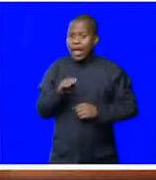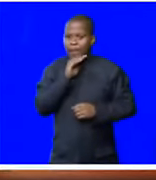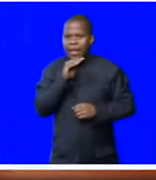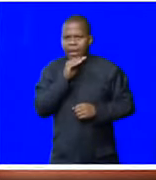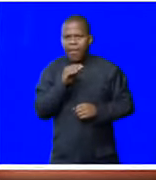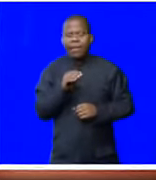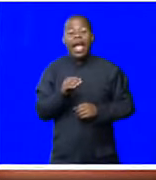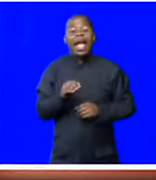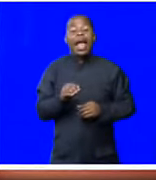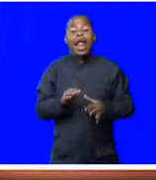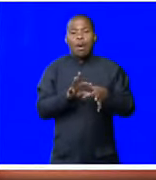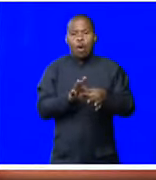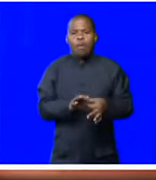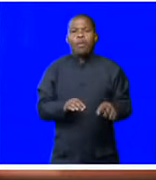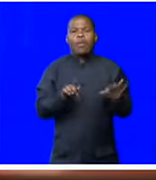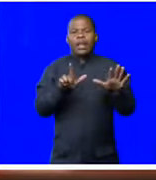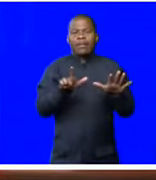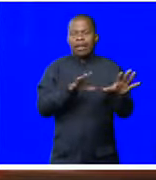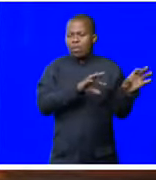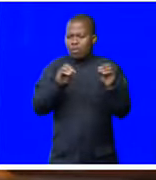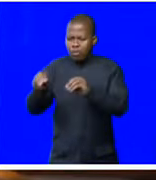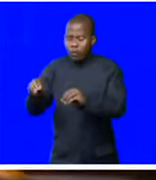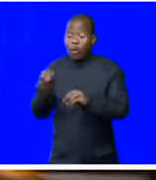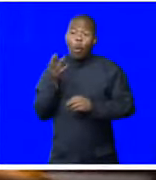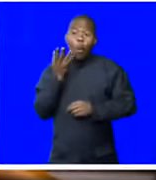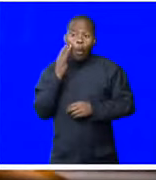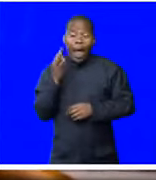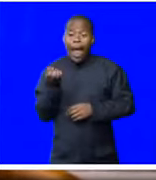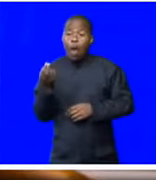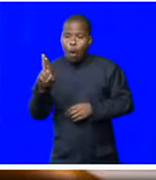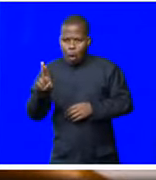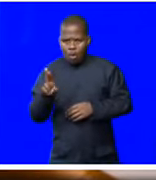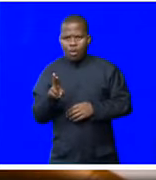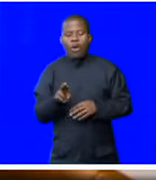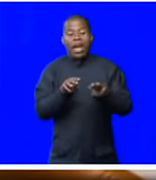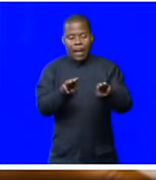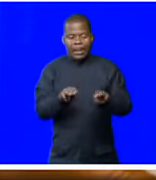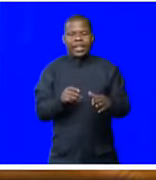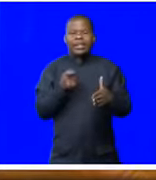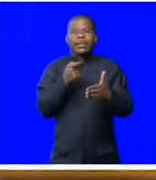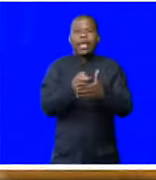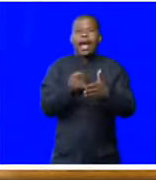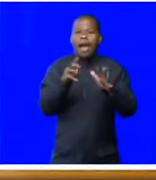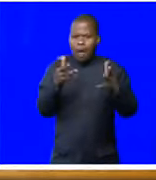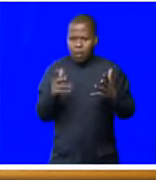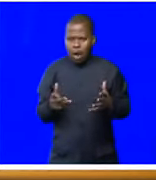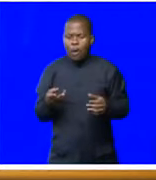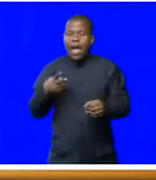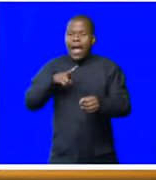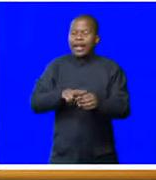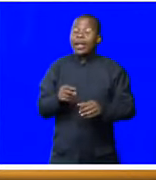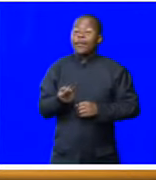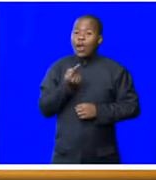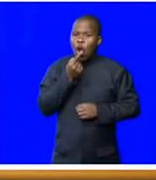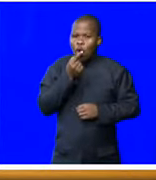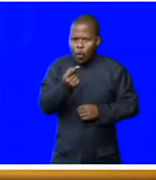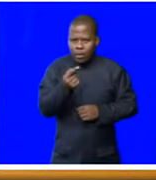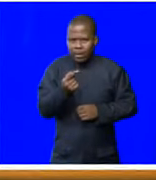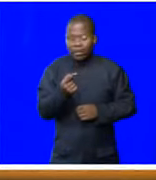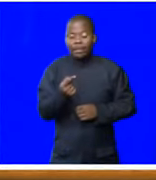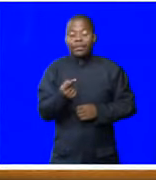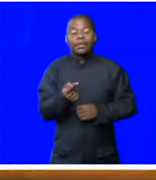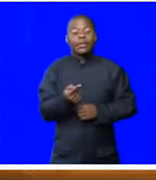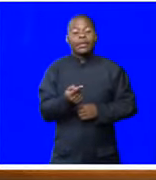alleged farm dwellers were to leave the farm or to agree on a buying price. He alleged that defendants allegedly told